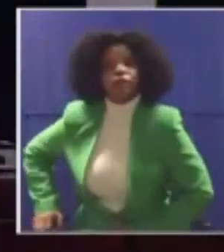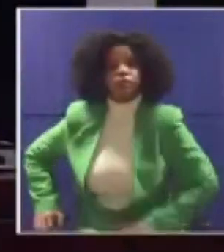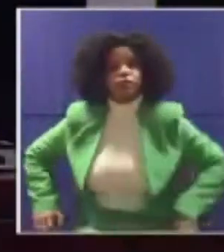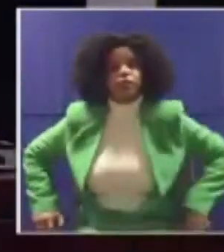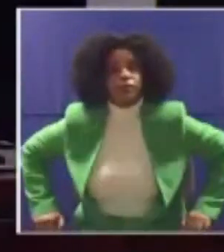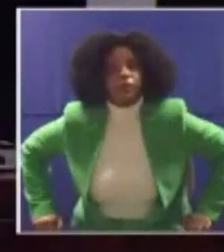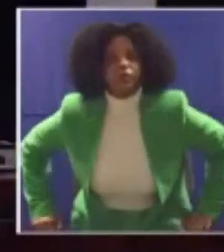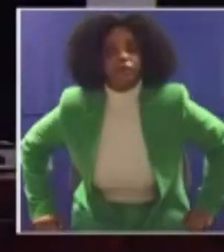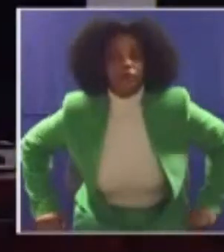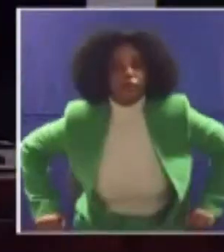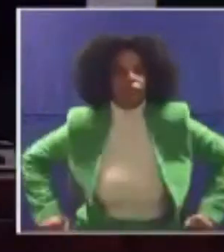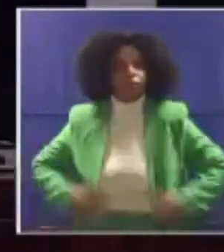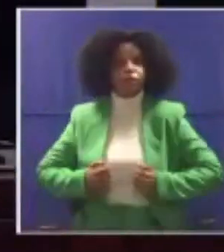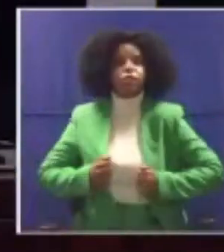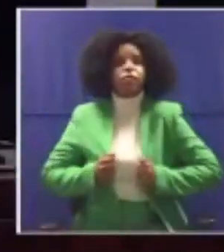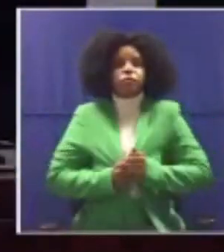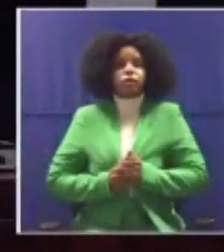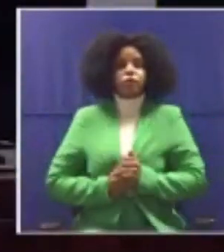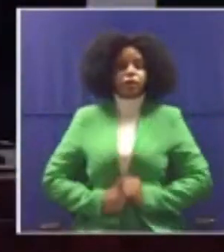Honorable Speaker,